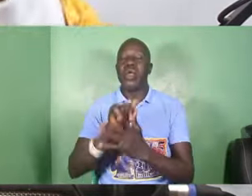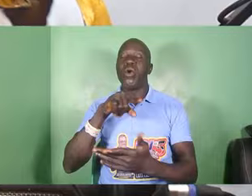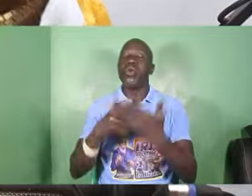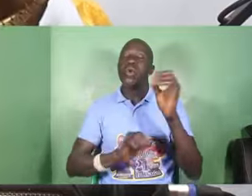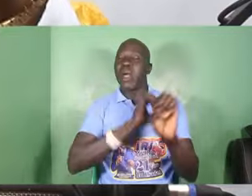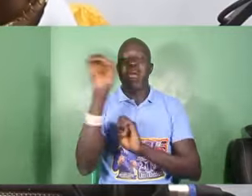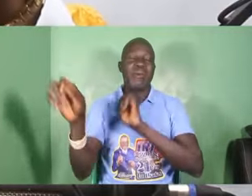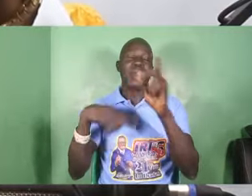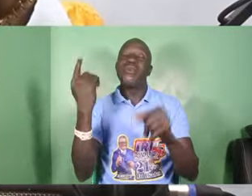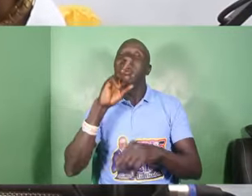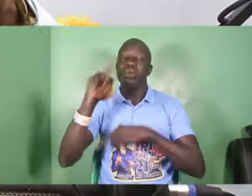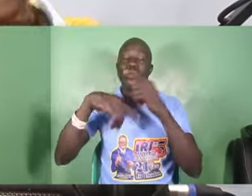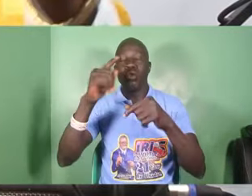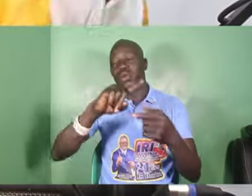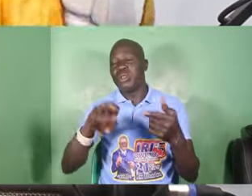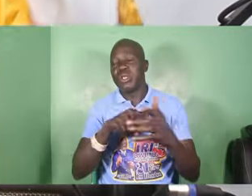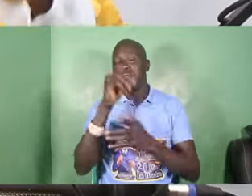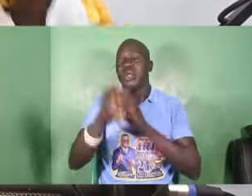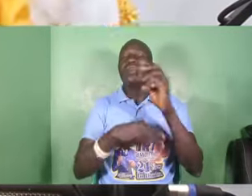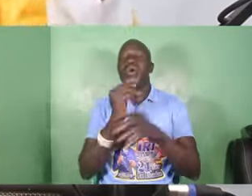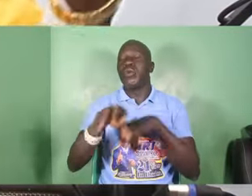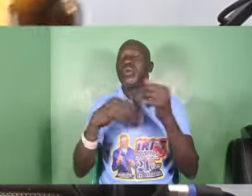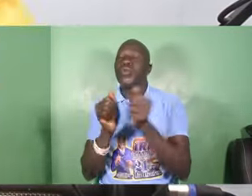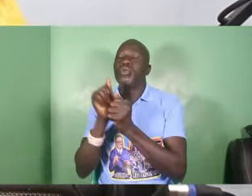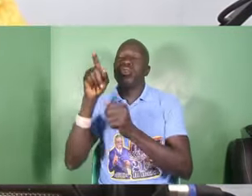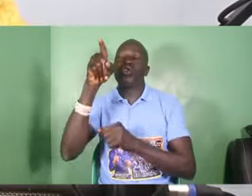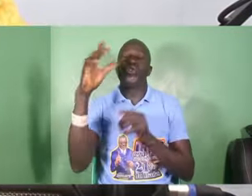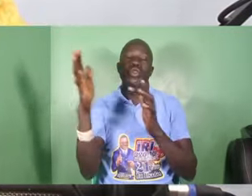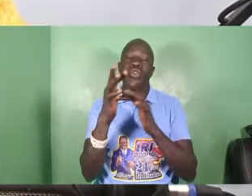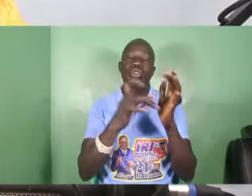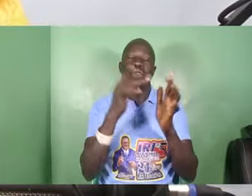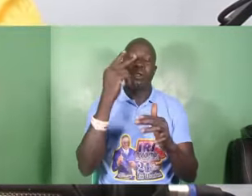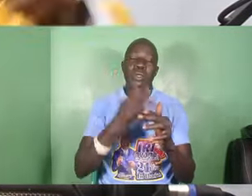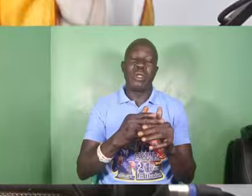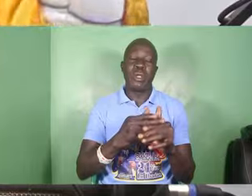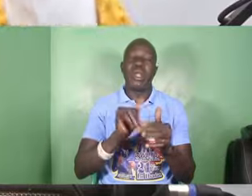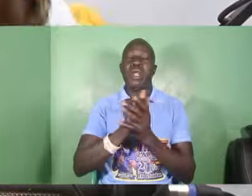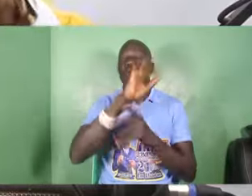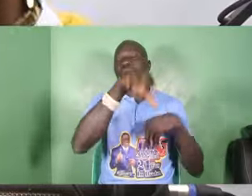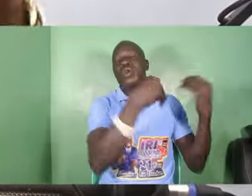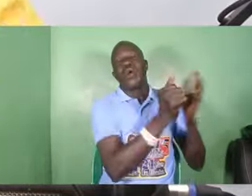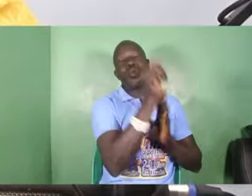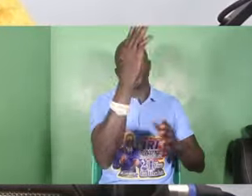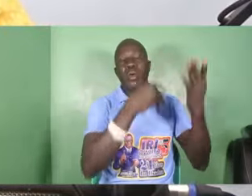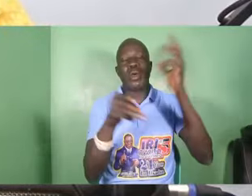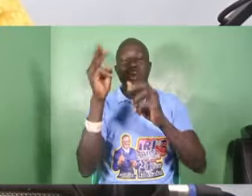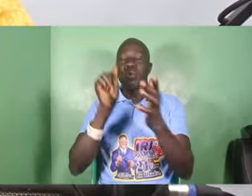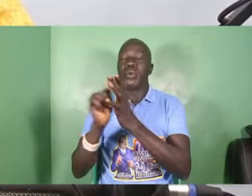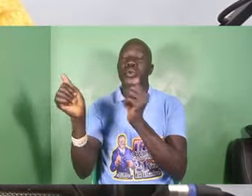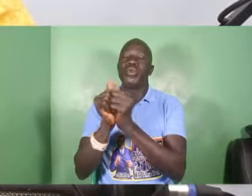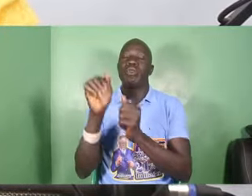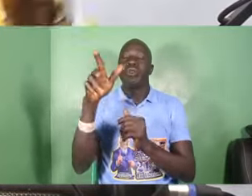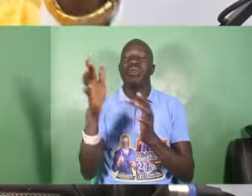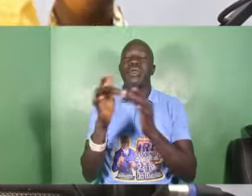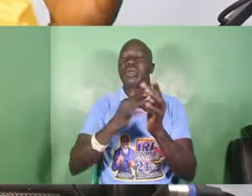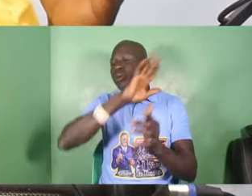bá lọ láyé. Wherever you went to. Ọlọ́run á bá ogun rẹ jà. Amen. Go with me in Jesus' name. Yóò bá ogun rẹ wọlé. Amen. Come with